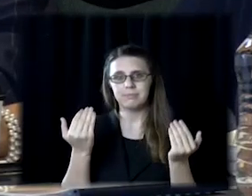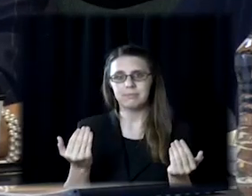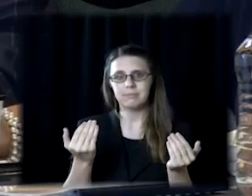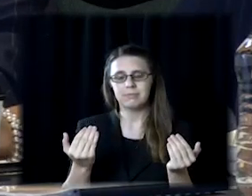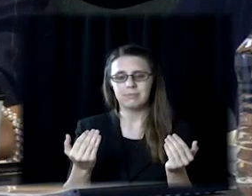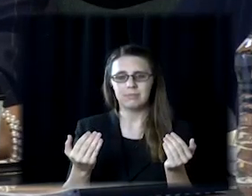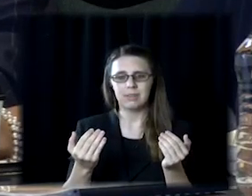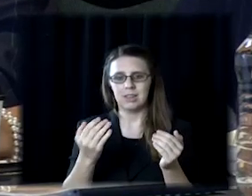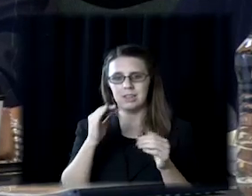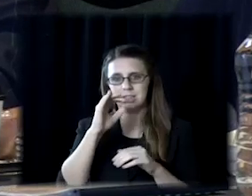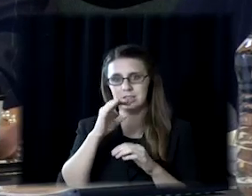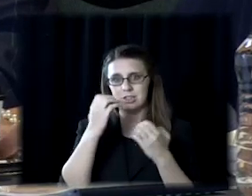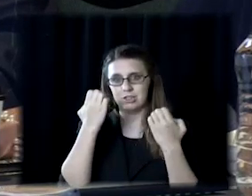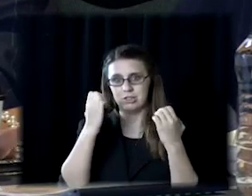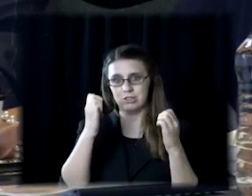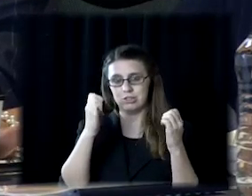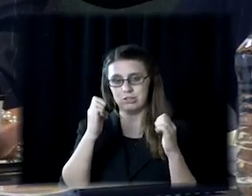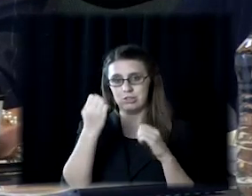letter dated